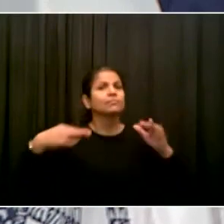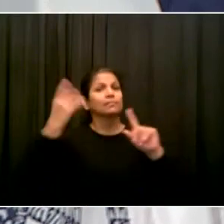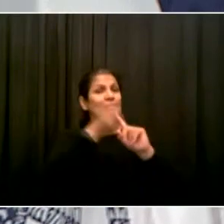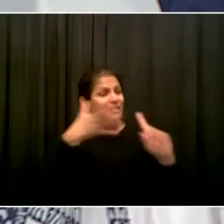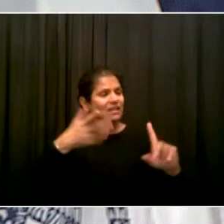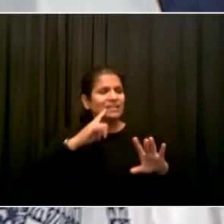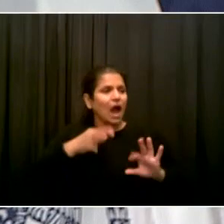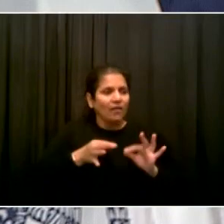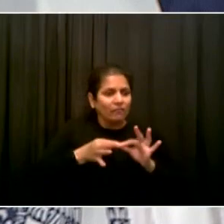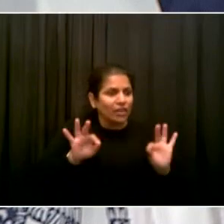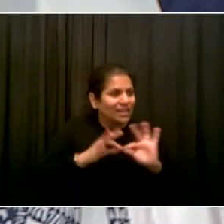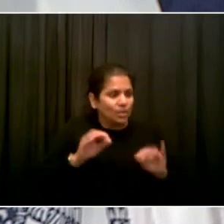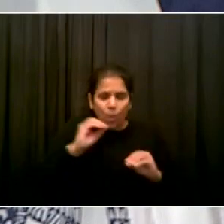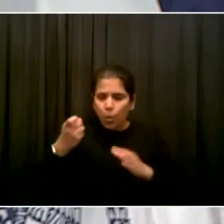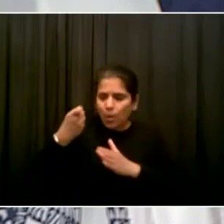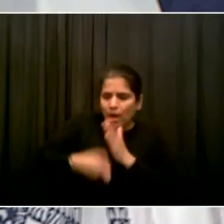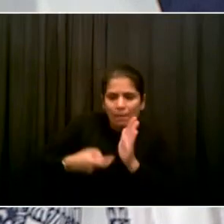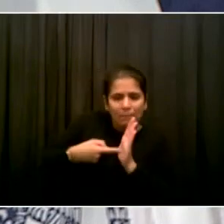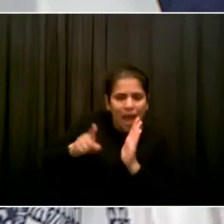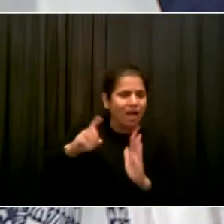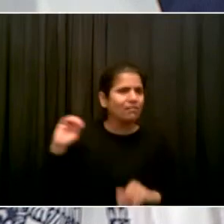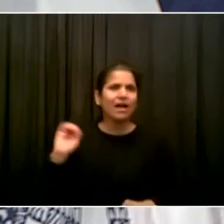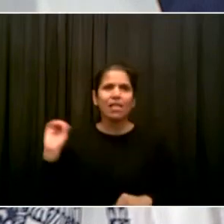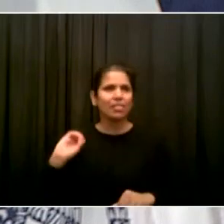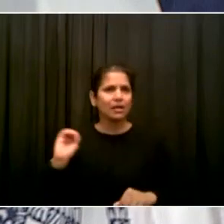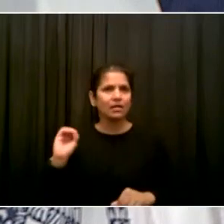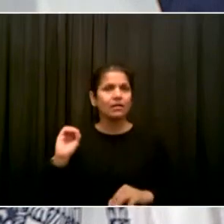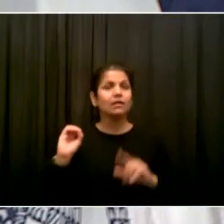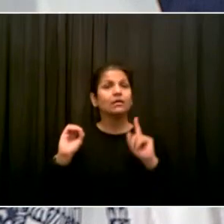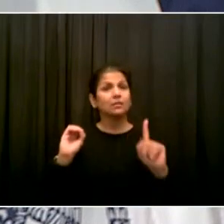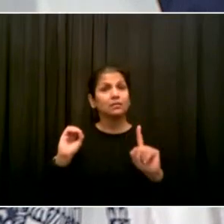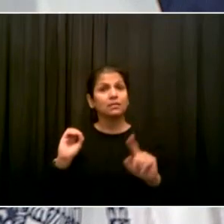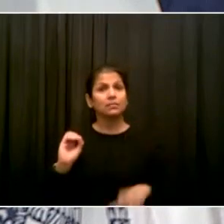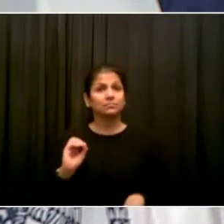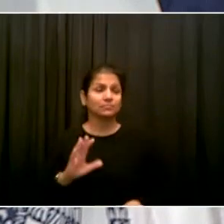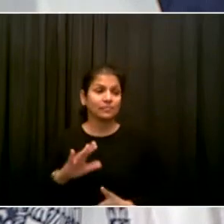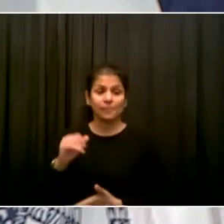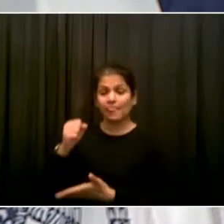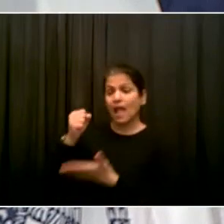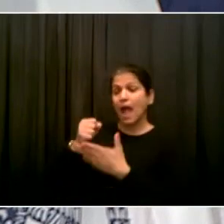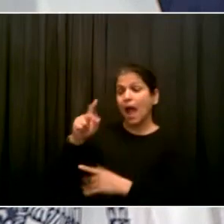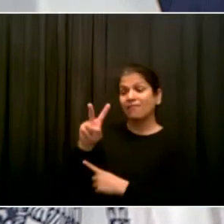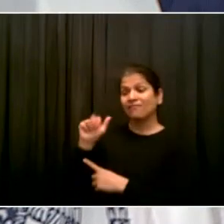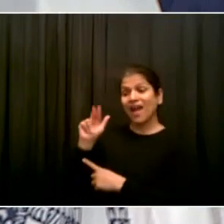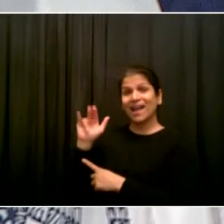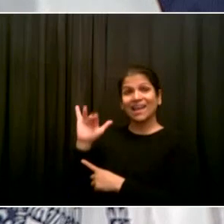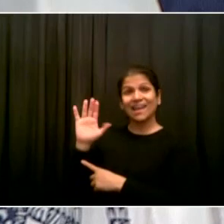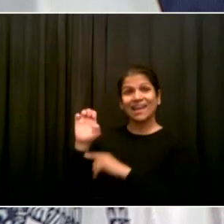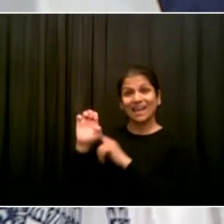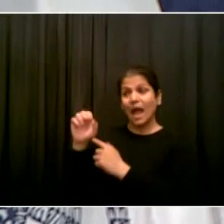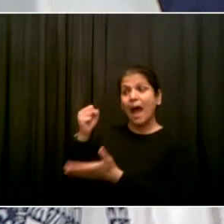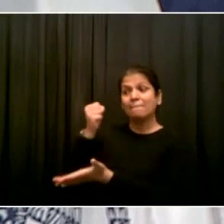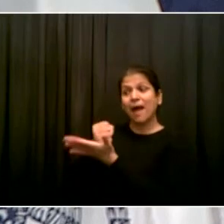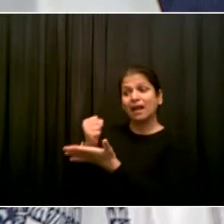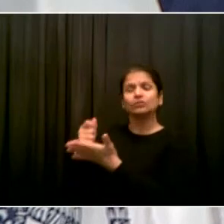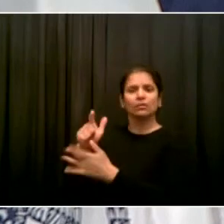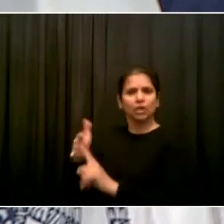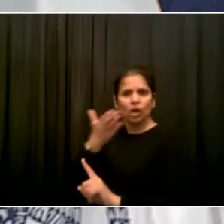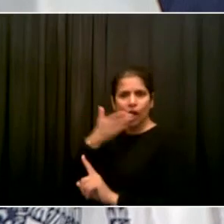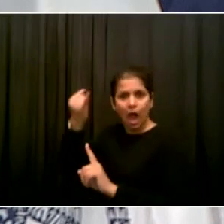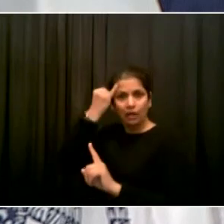idea is a very good idea. People need to know their information will be secure. They need to know their privacy will not be